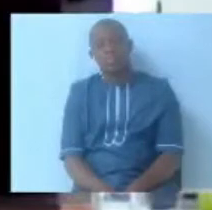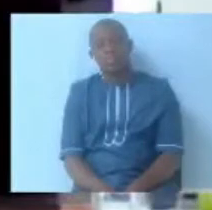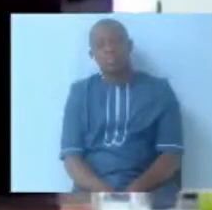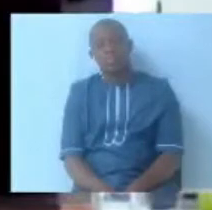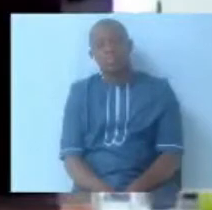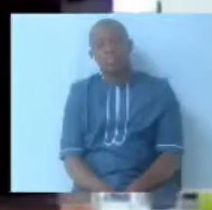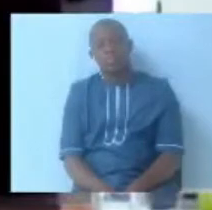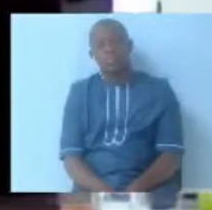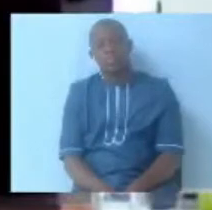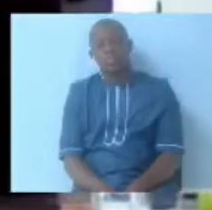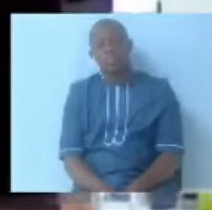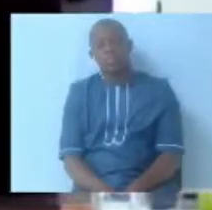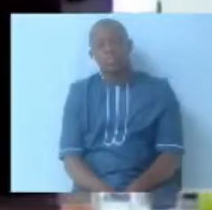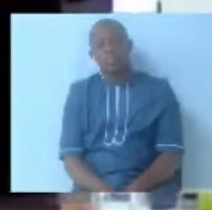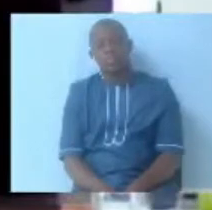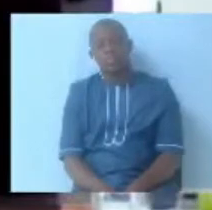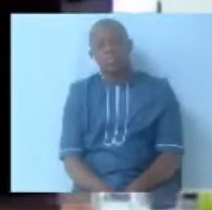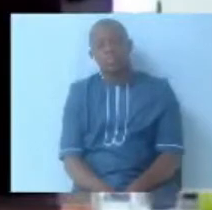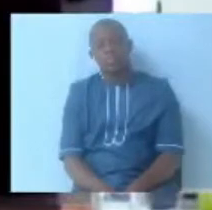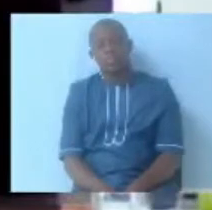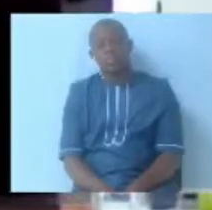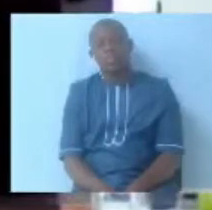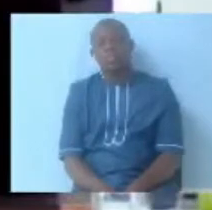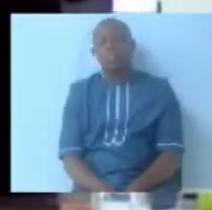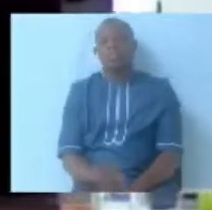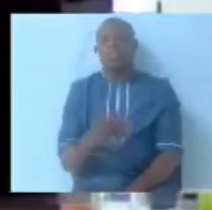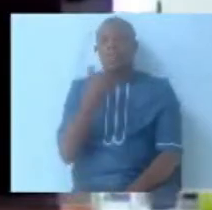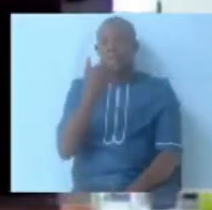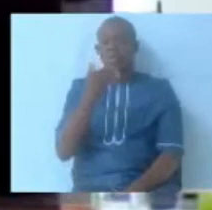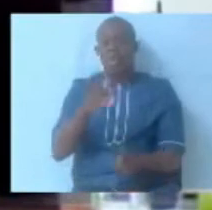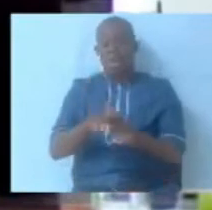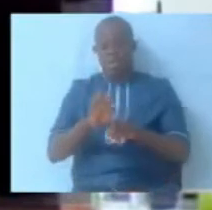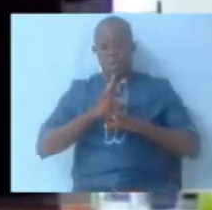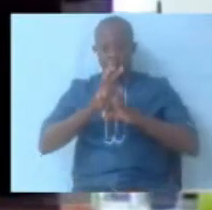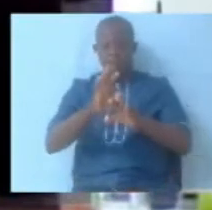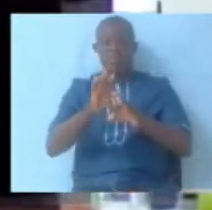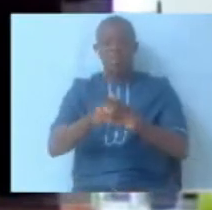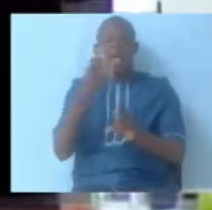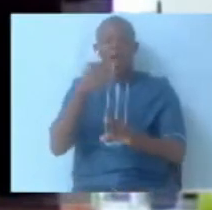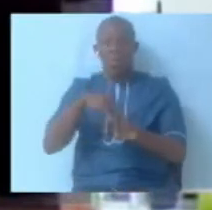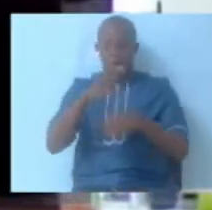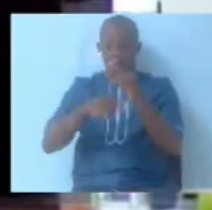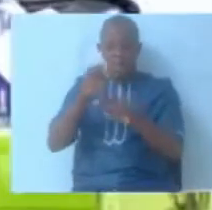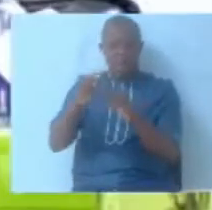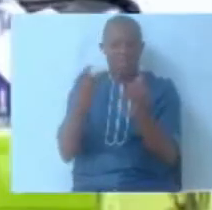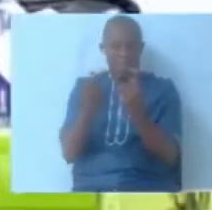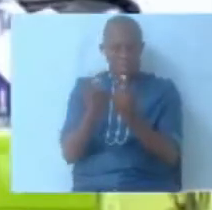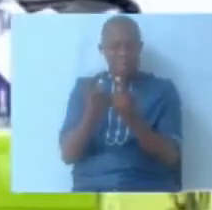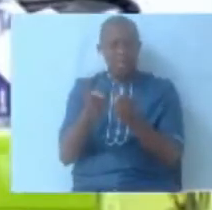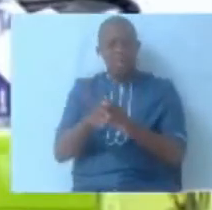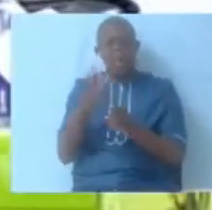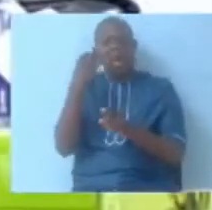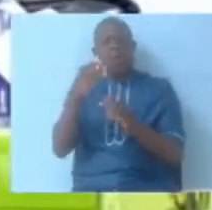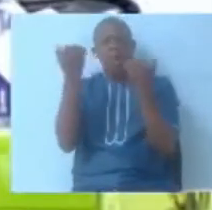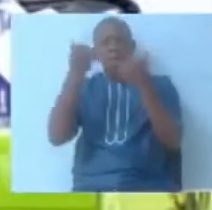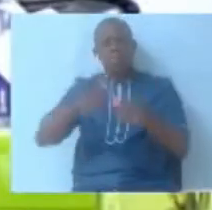interest, how did the institution of that suit go? Purusulo kan rondong. Ilo